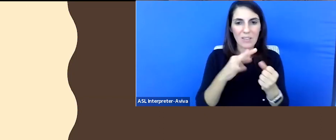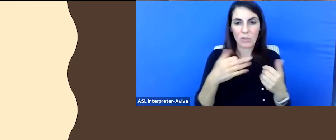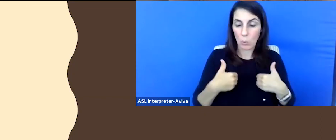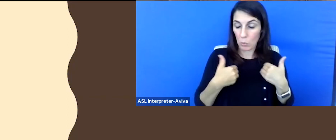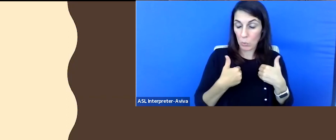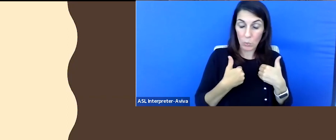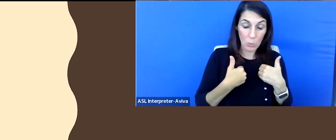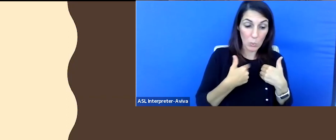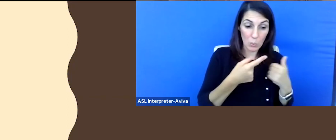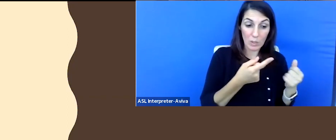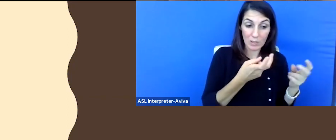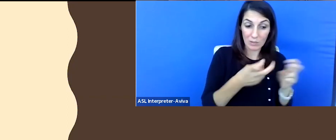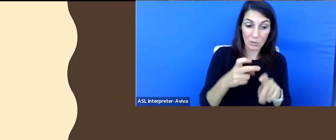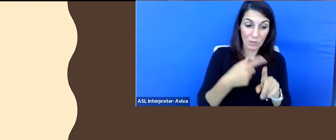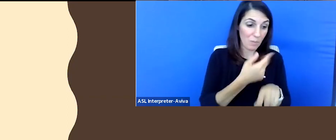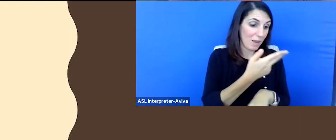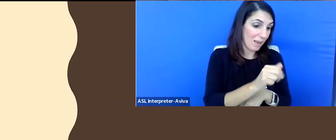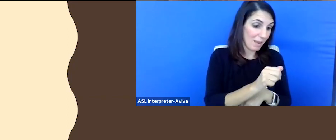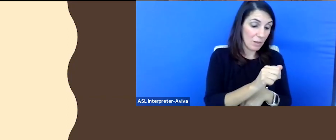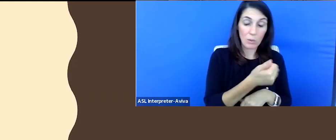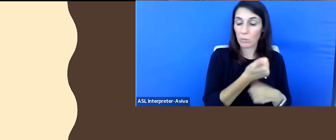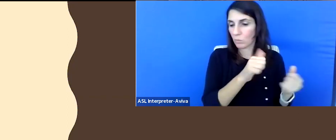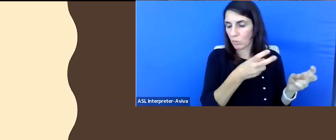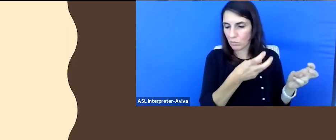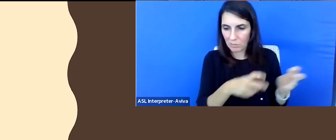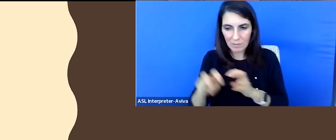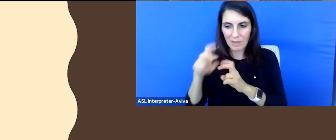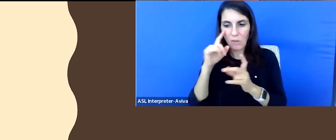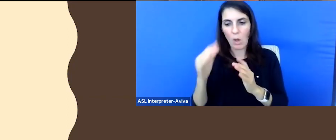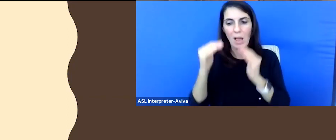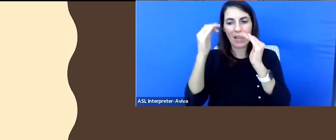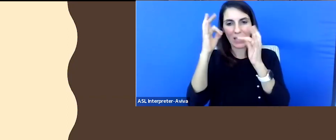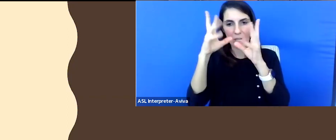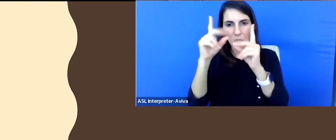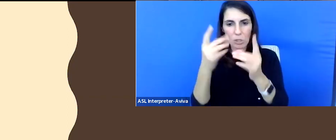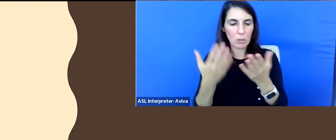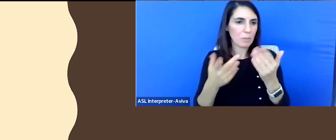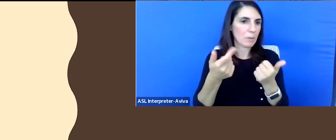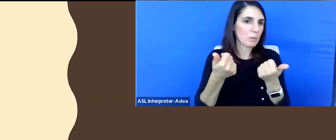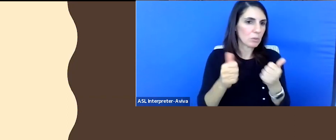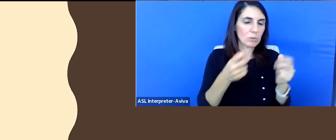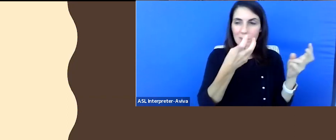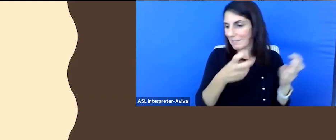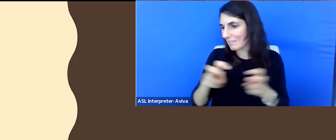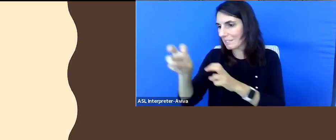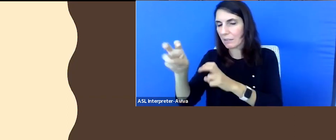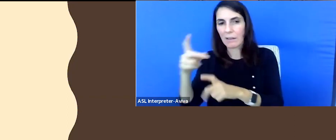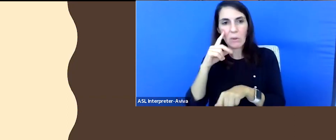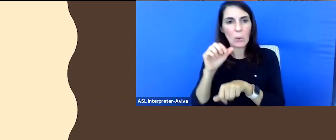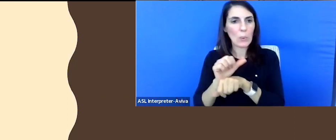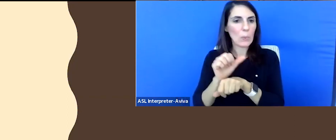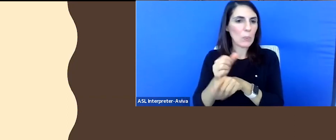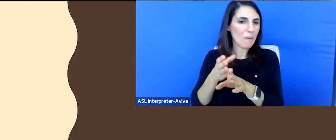out of high school, going into higher education, or maybe you're going into the working